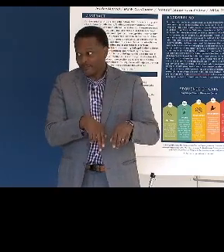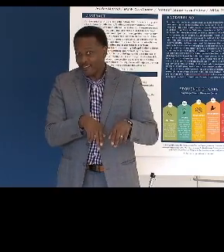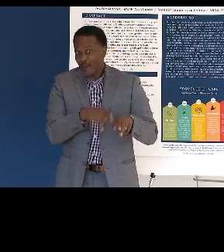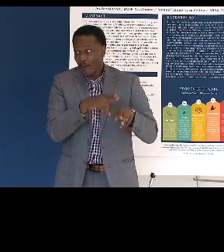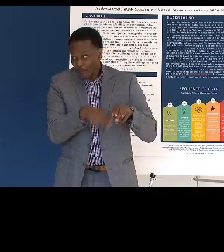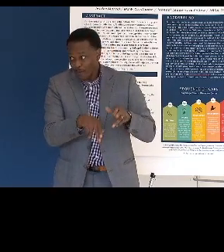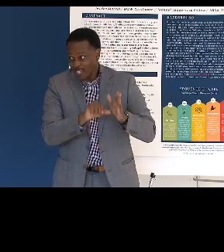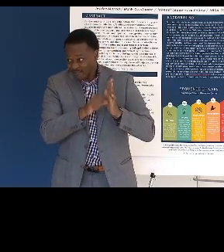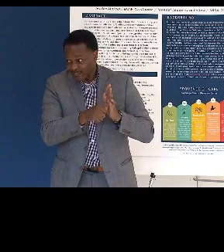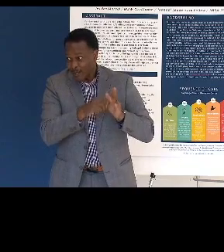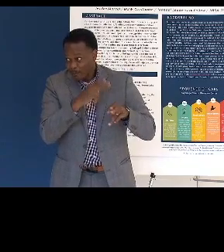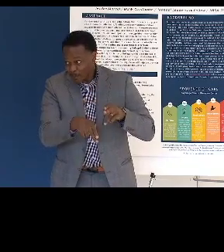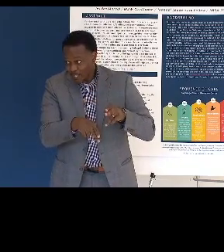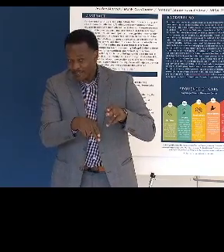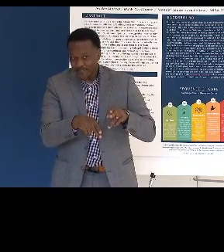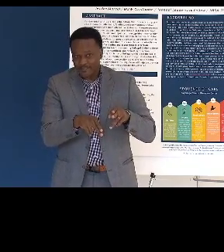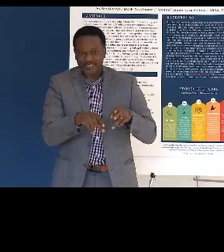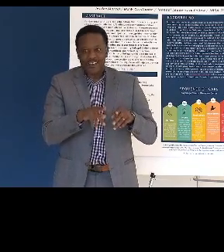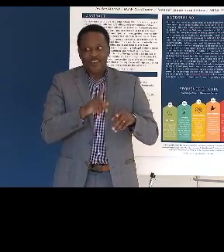tightly practiced